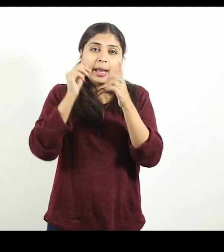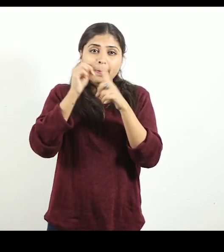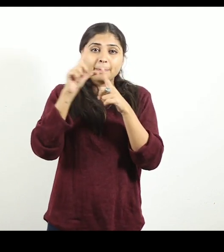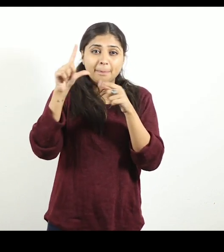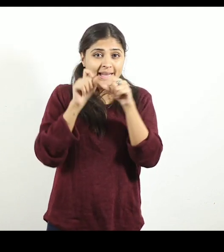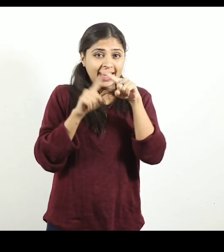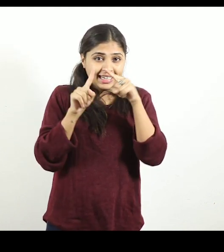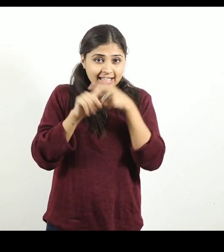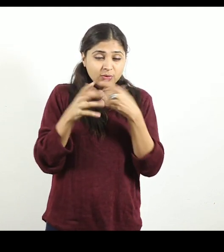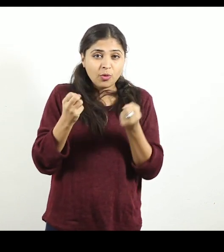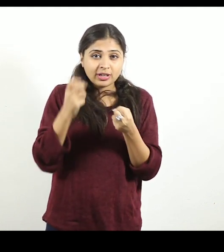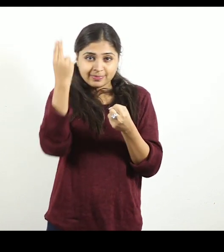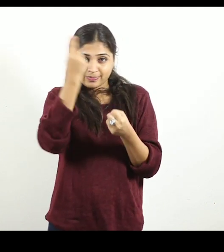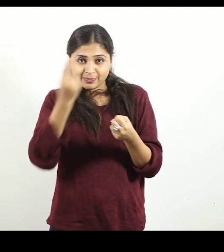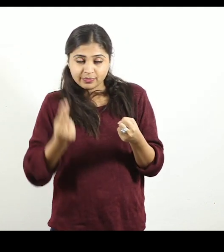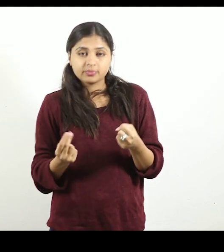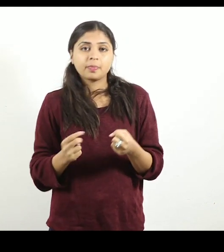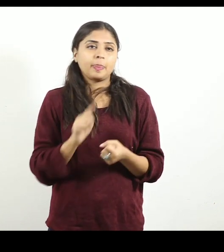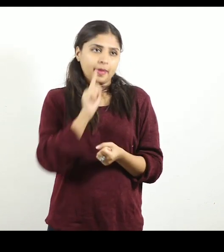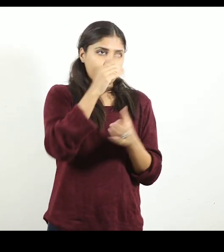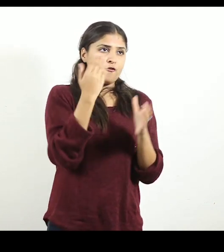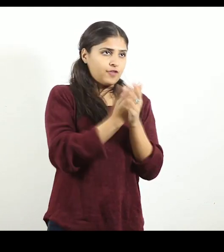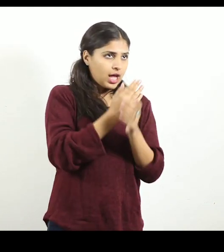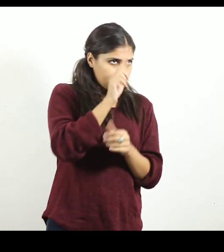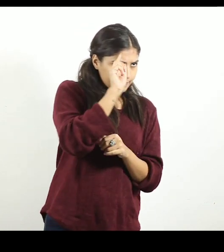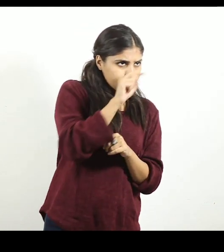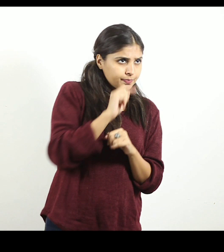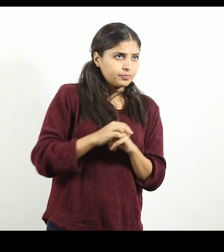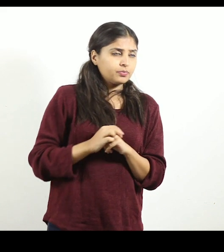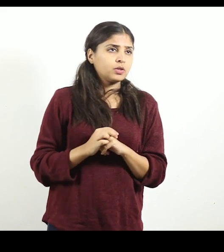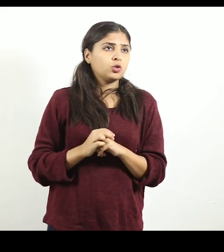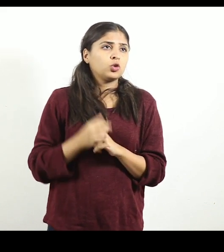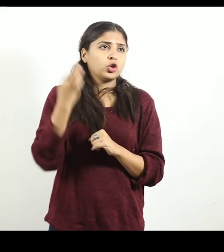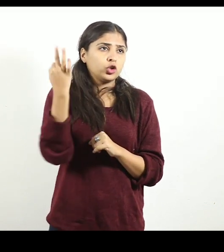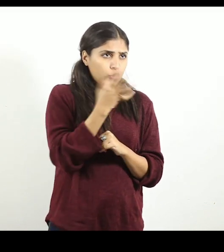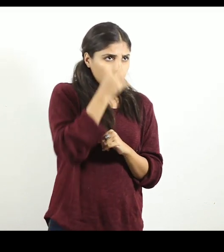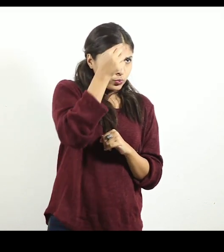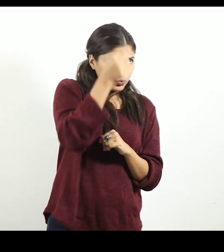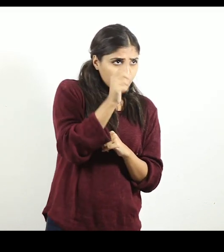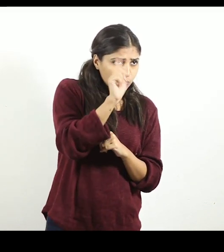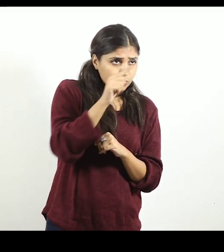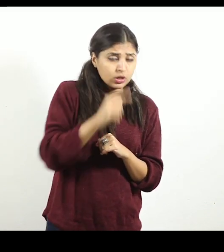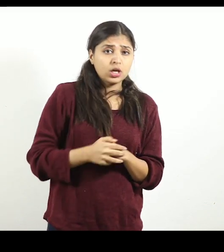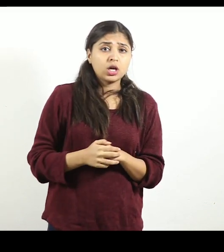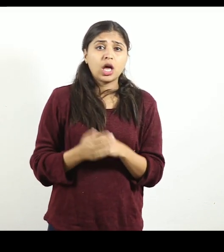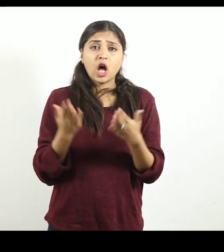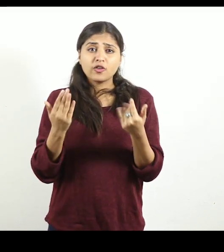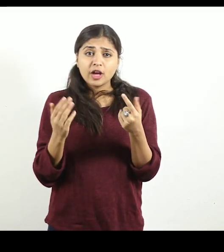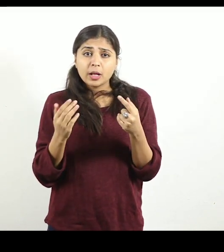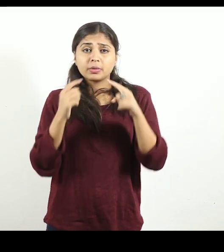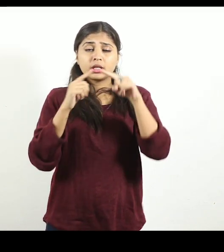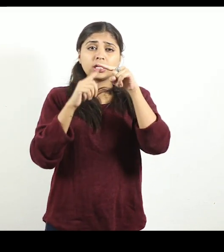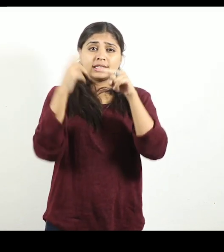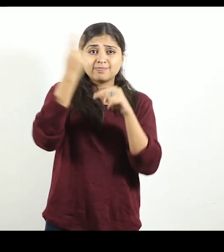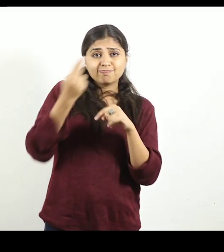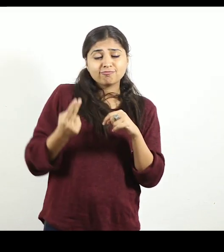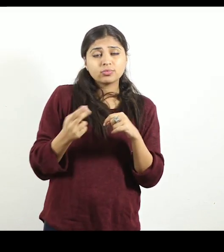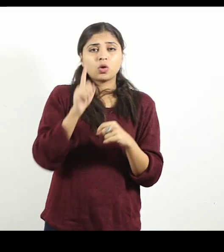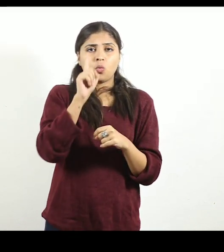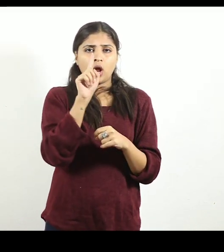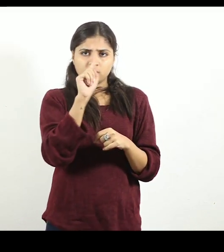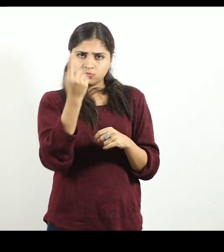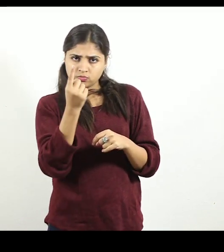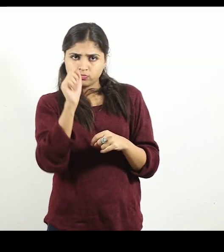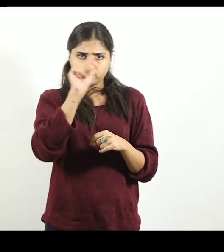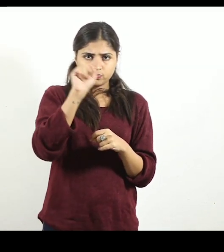apply built-in templates. To find a template in Excel, do the following. Number 1. Open the File tab, click New.